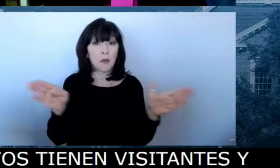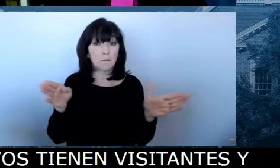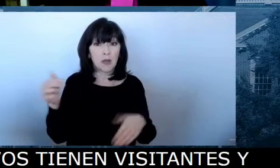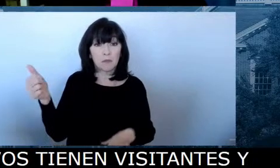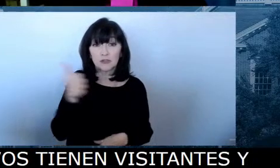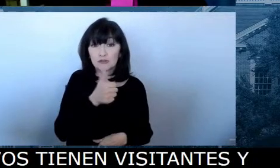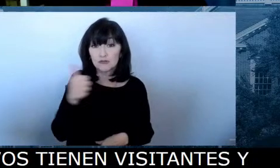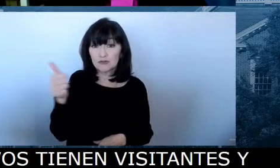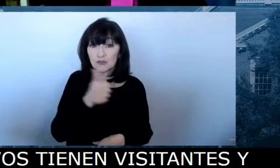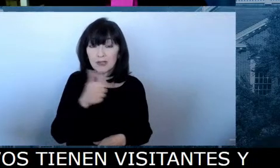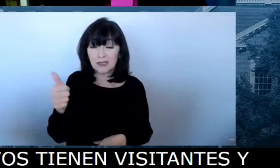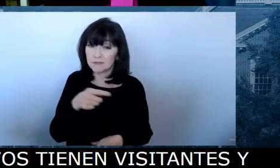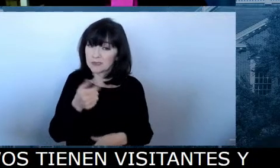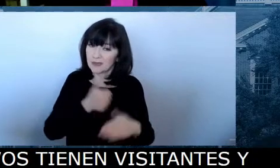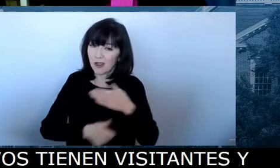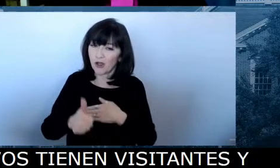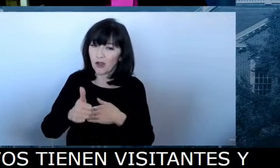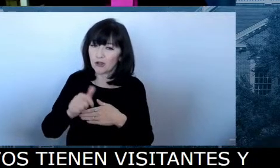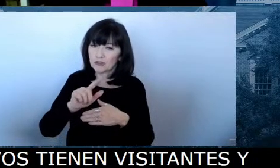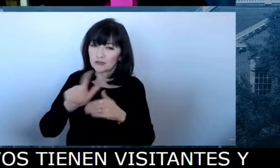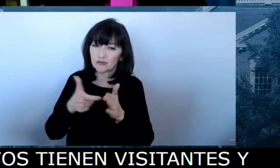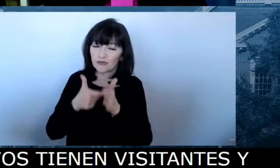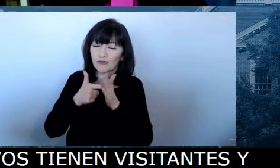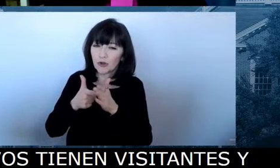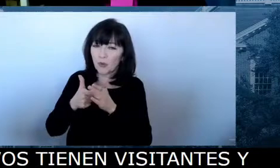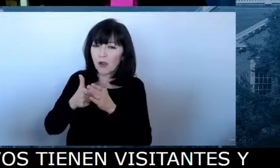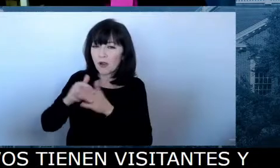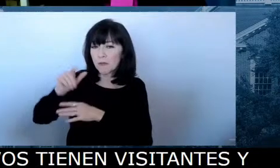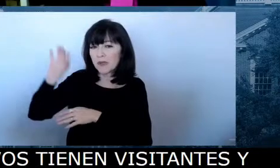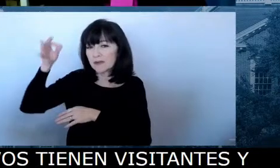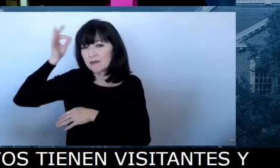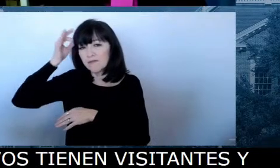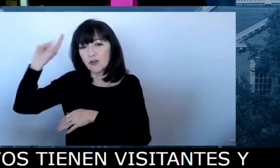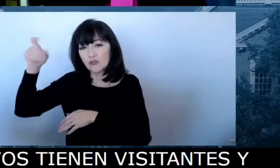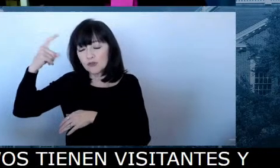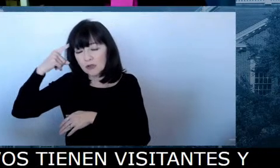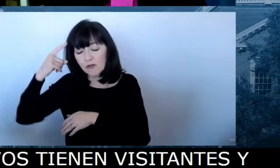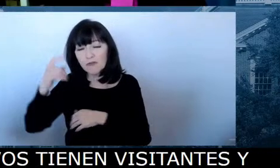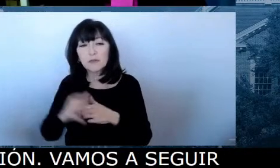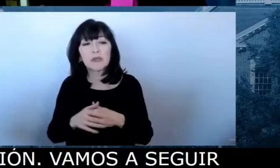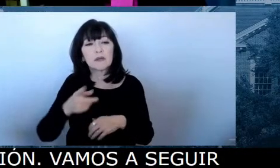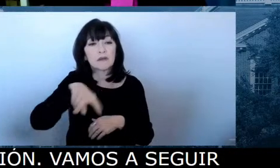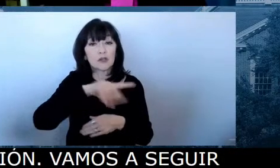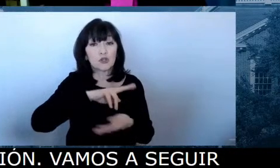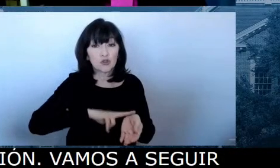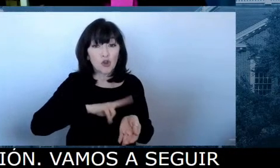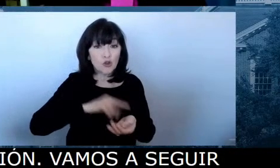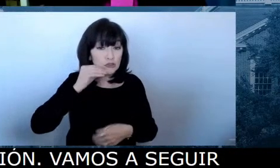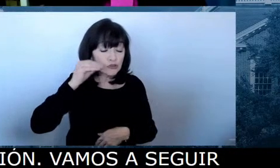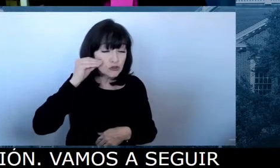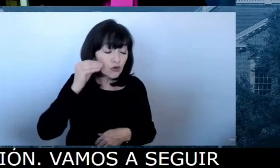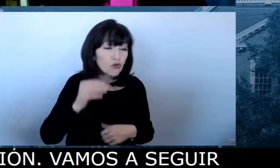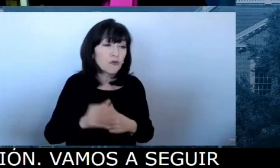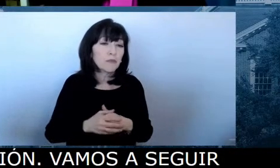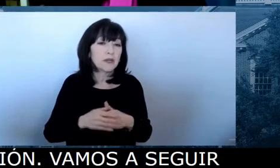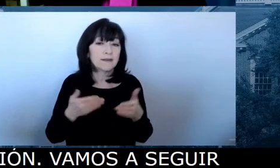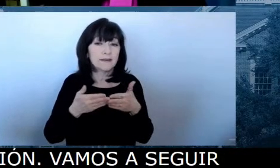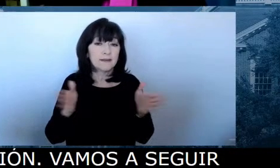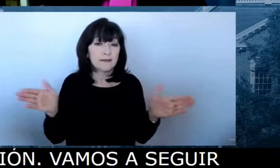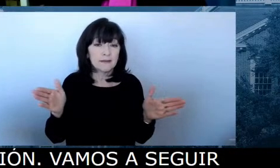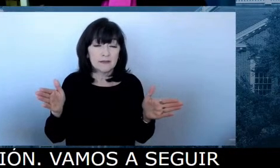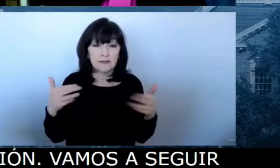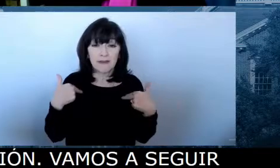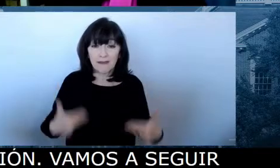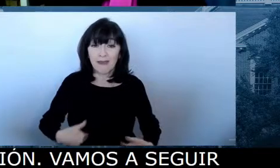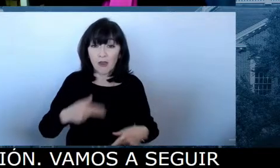of the federal government. So long-term care facilities, healthcare facilities, public transportation.